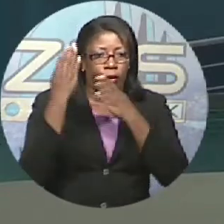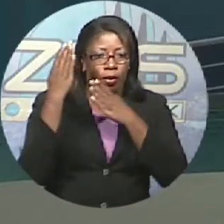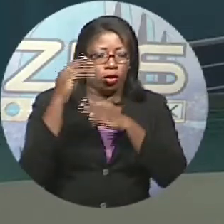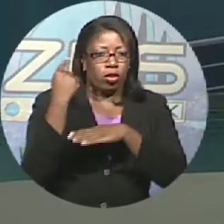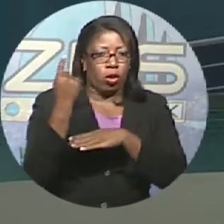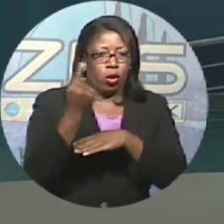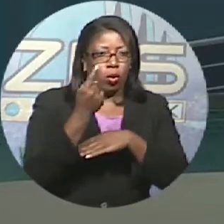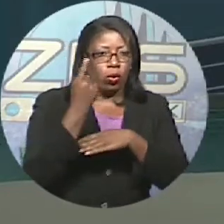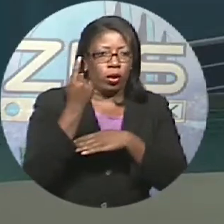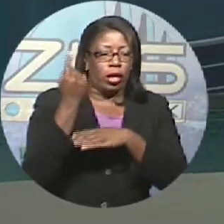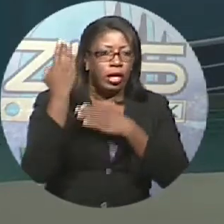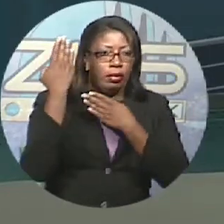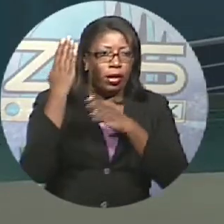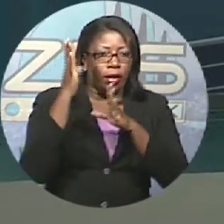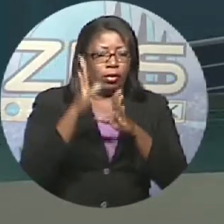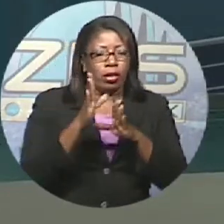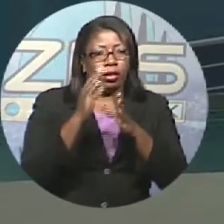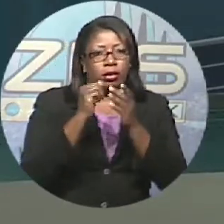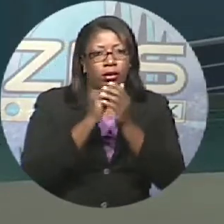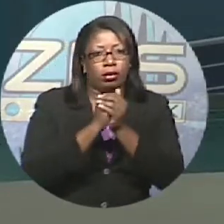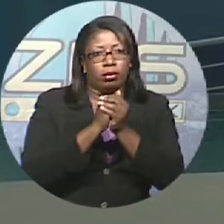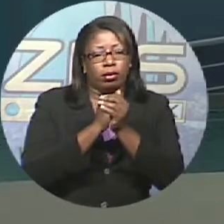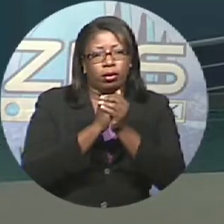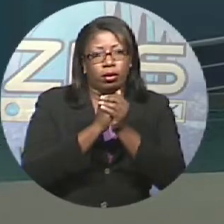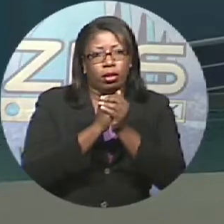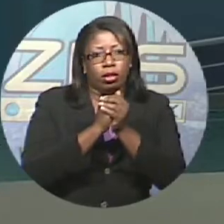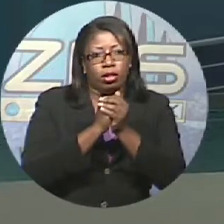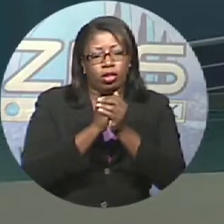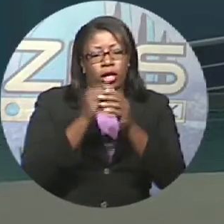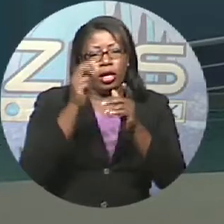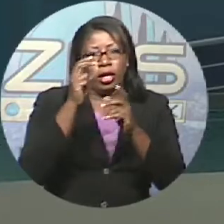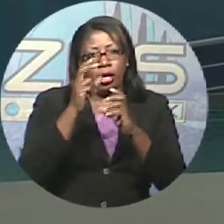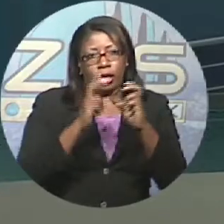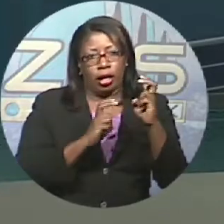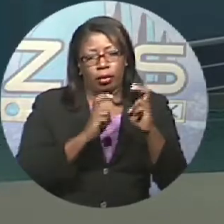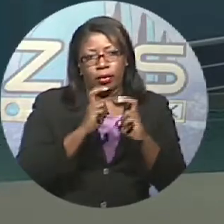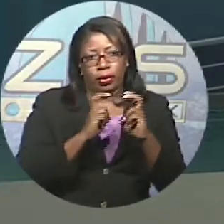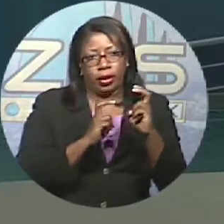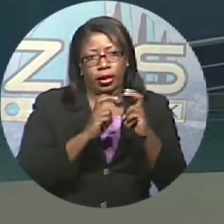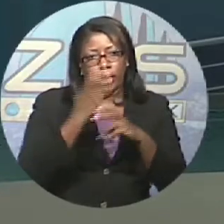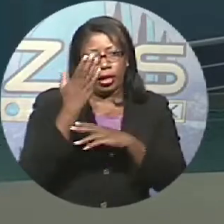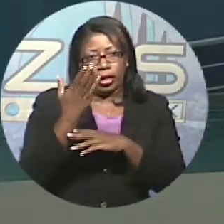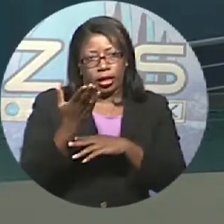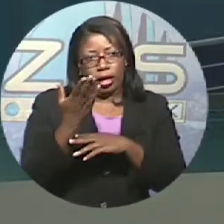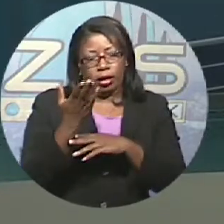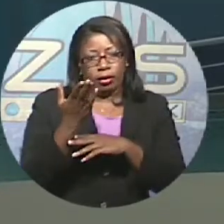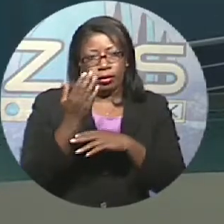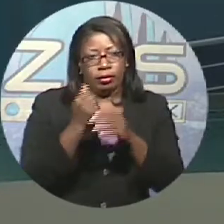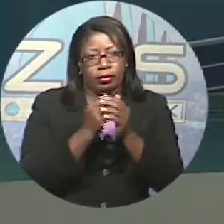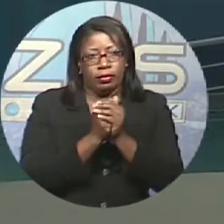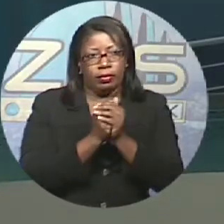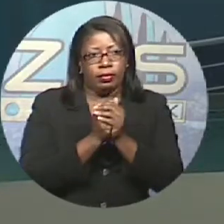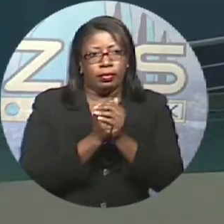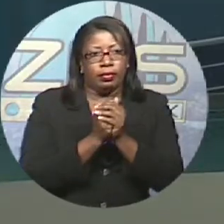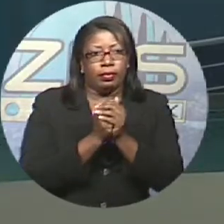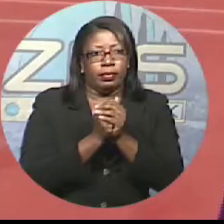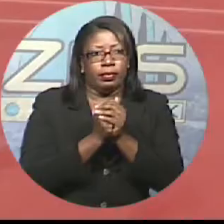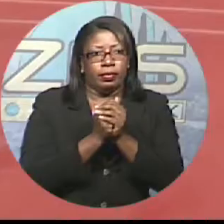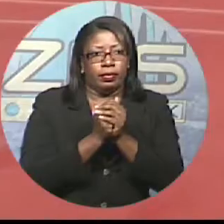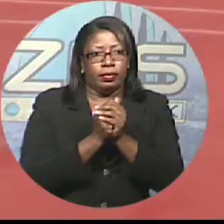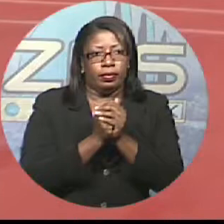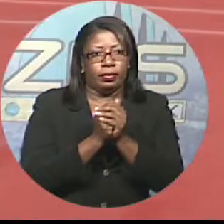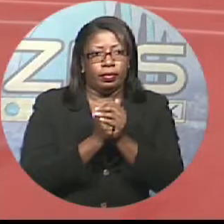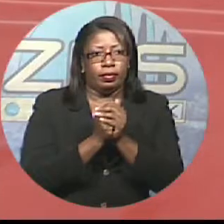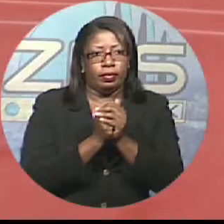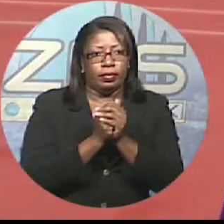in Shanghai over the weekend, competing in the women's 200 meters. She finished second there in 22.50 seconds. My training